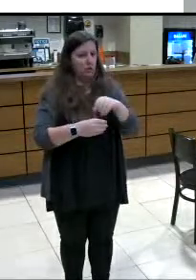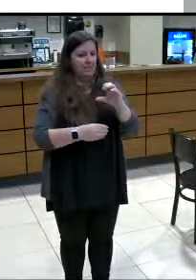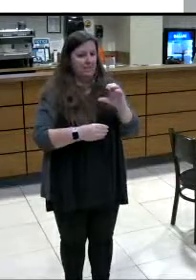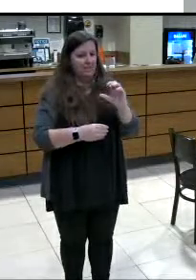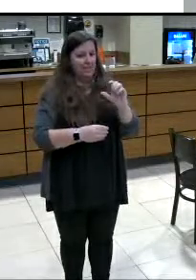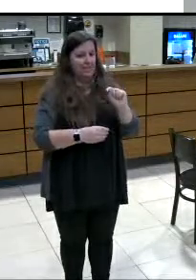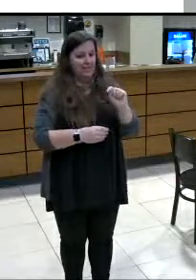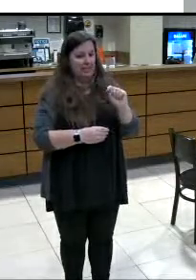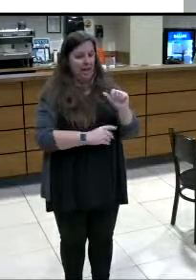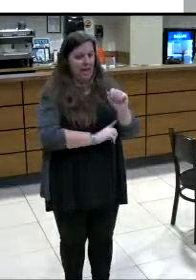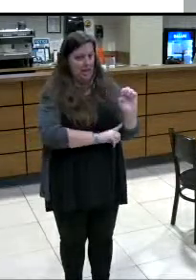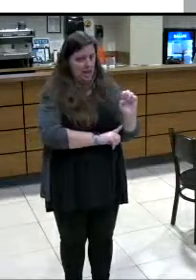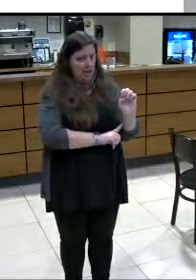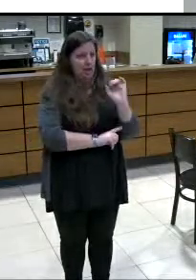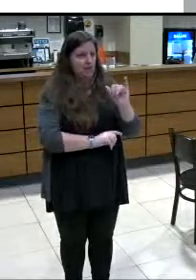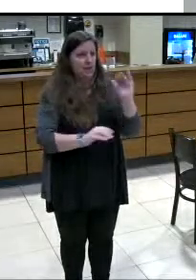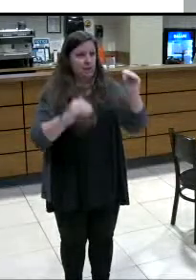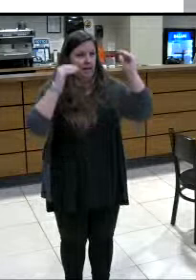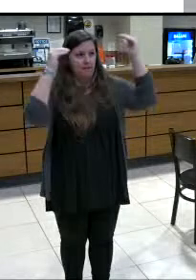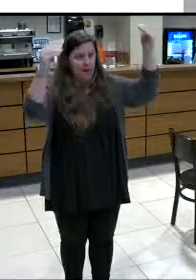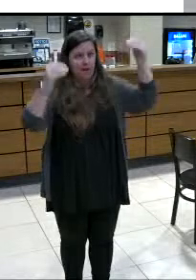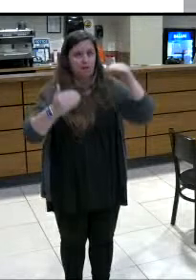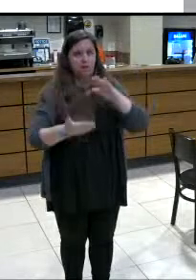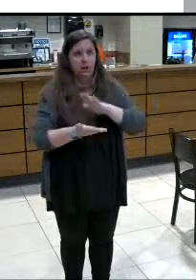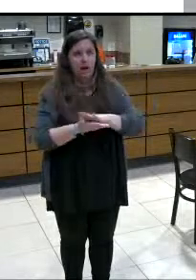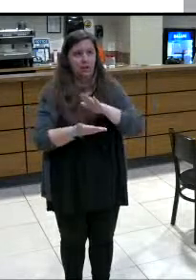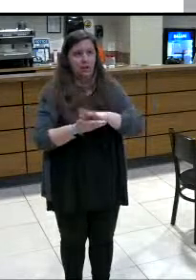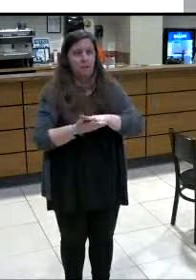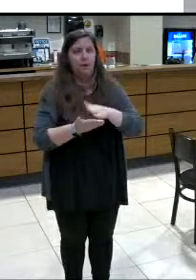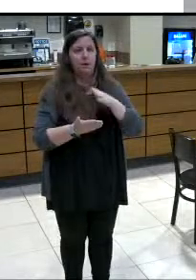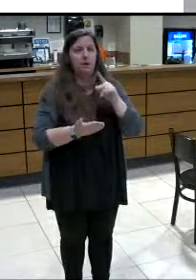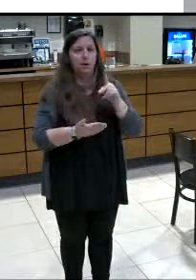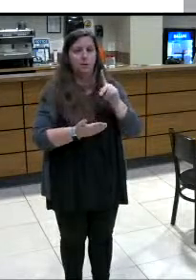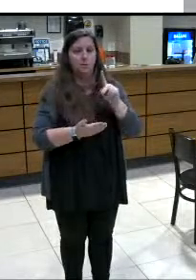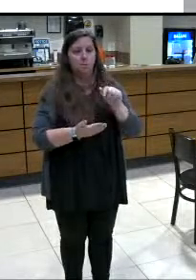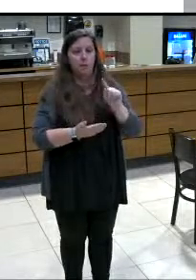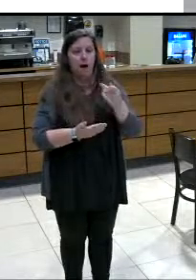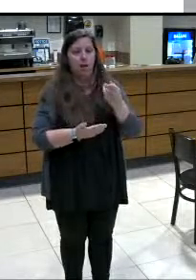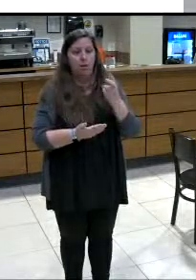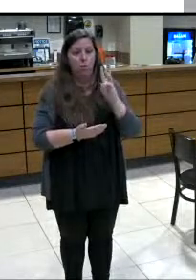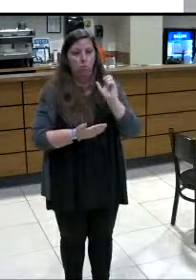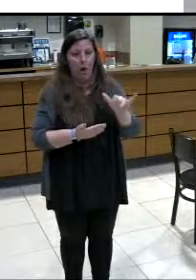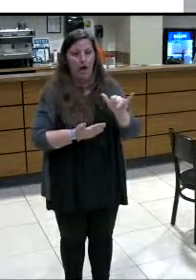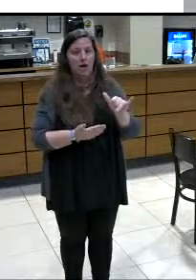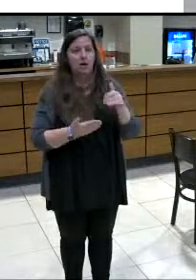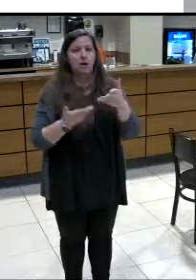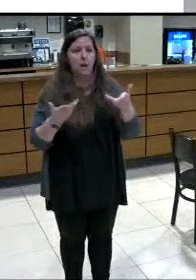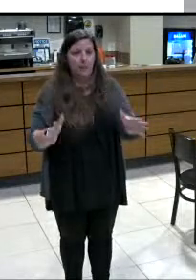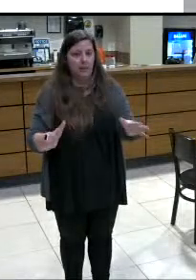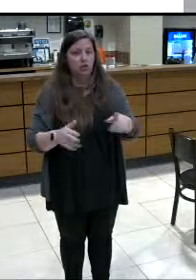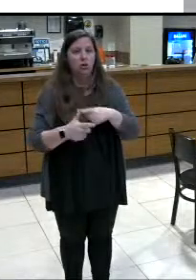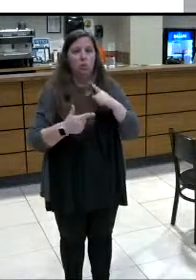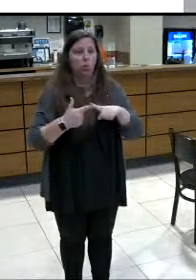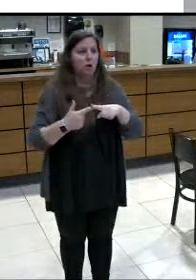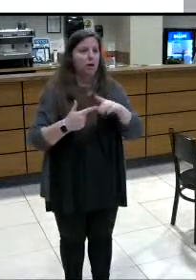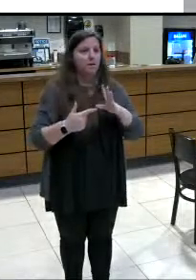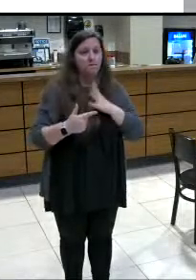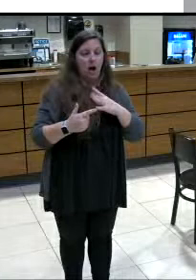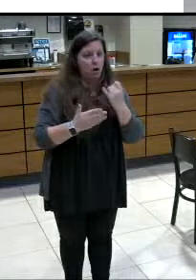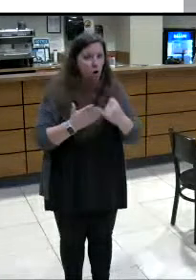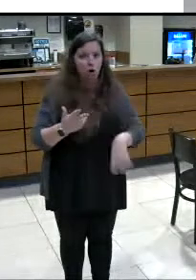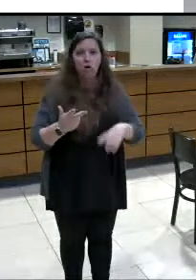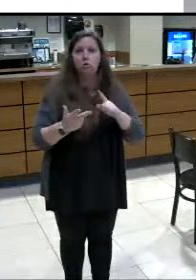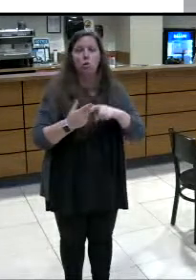CTAE. It's the advanced academic pathway completion, it's fine arts, or world language. One of those, not all of